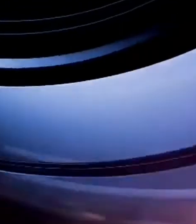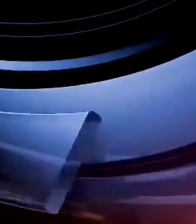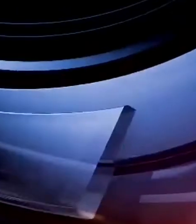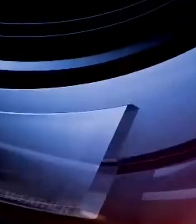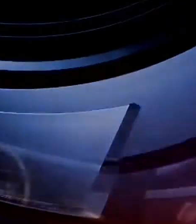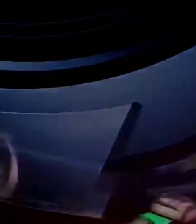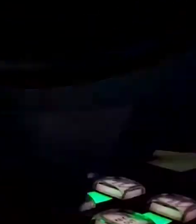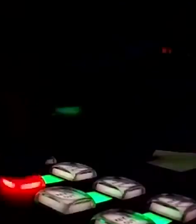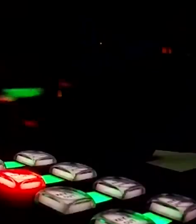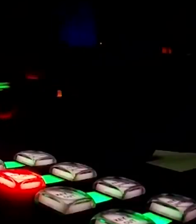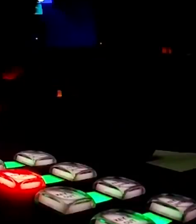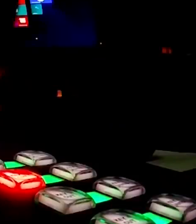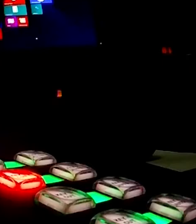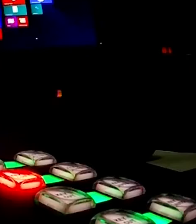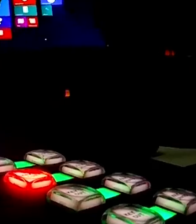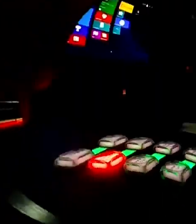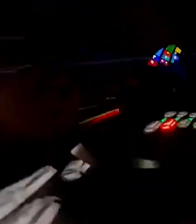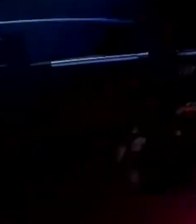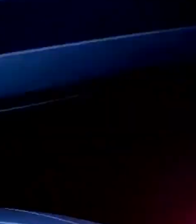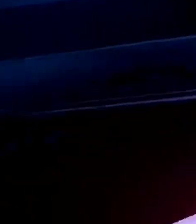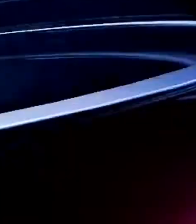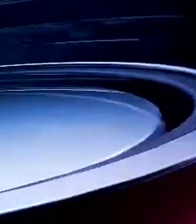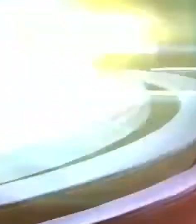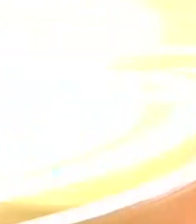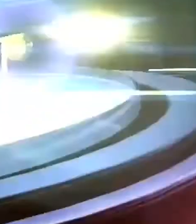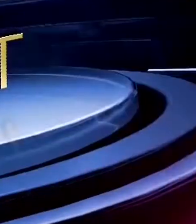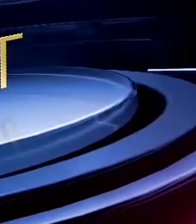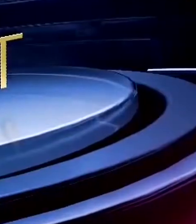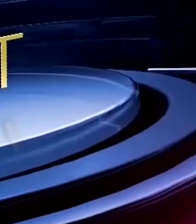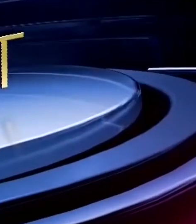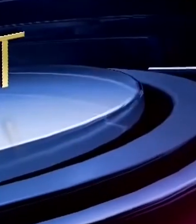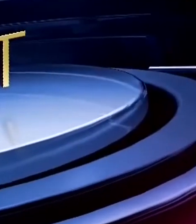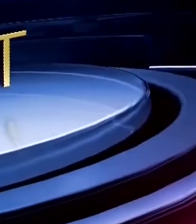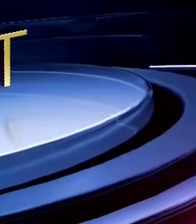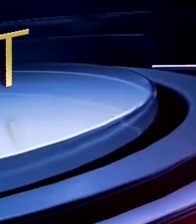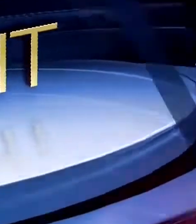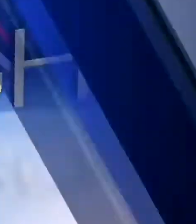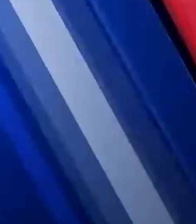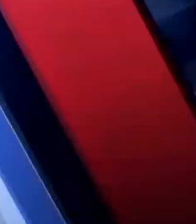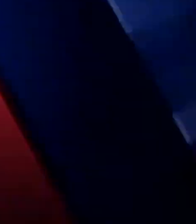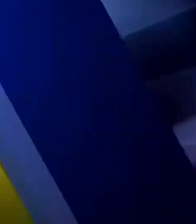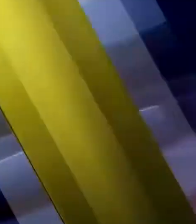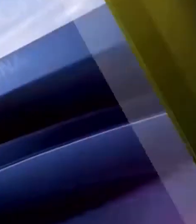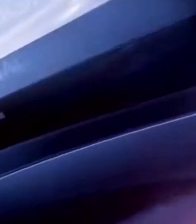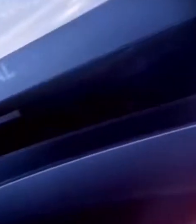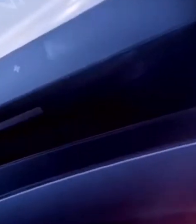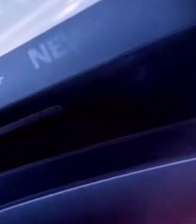Broadcasting from our studios in the Pine St. Michael, this is CBC Newsnight, starting now.